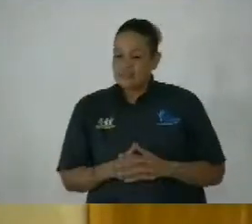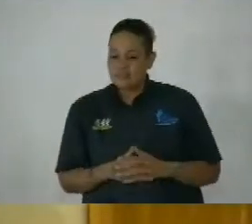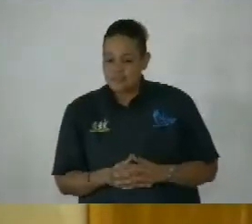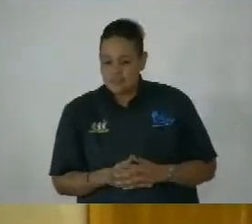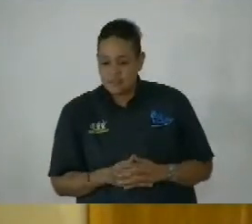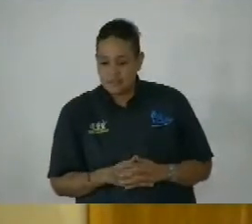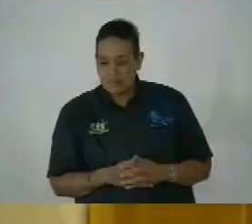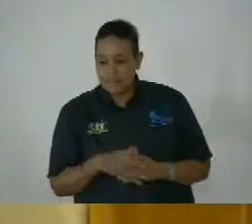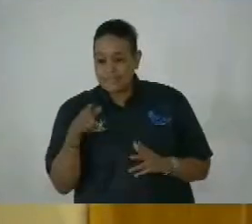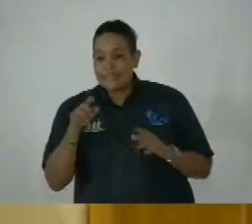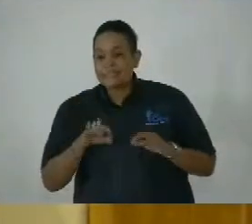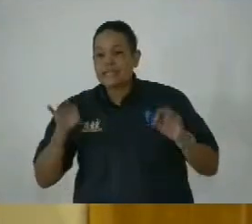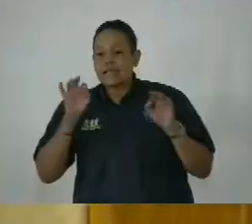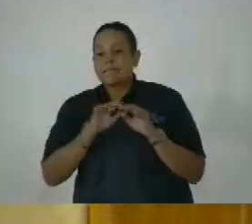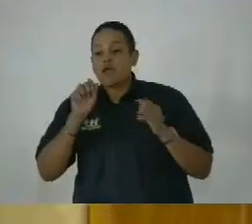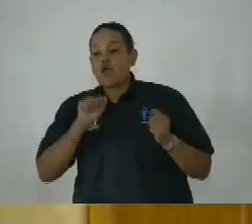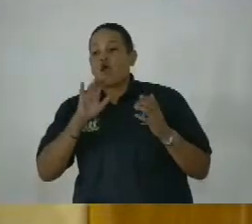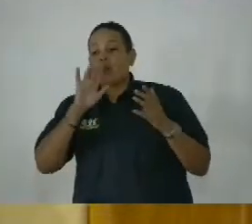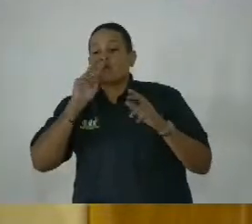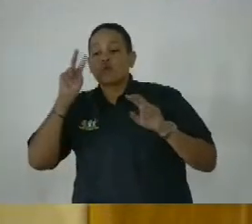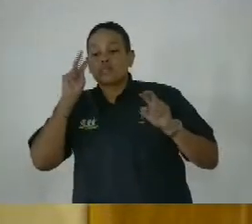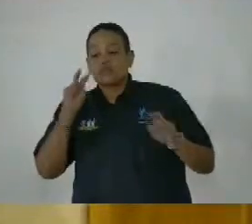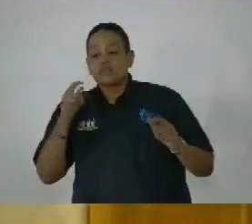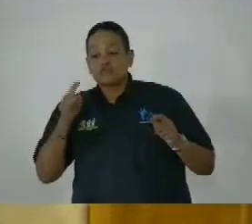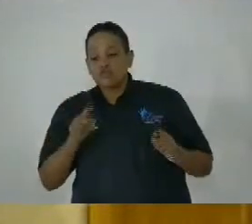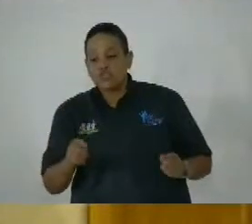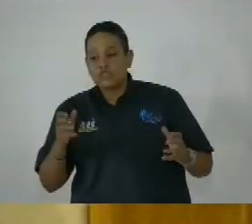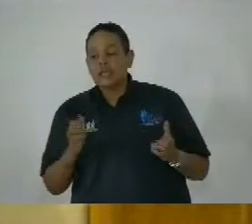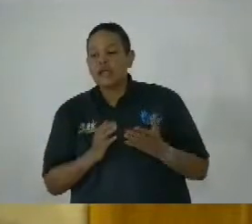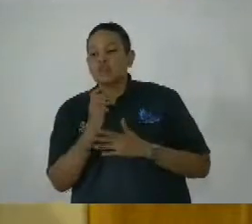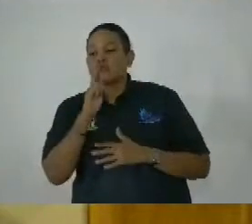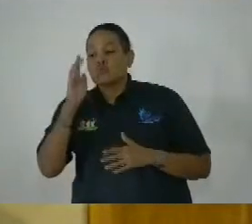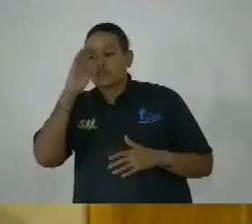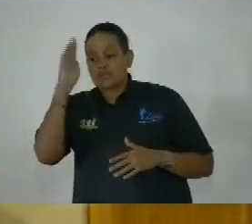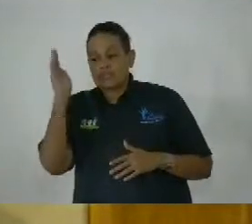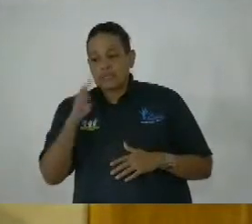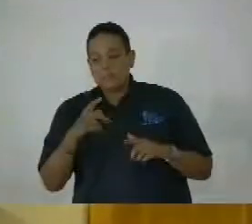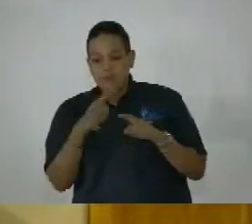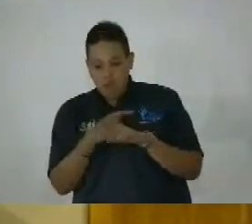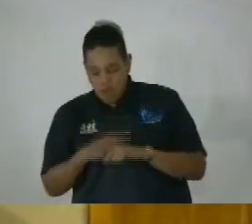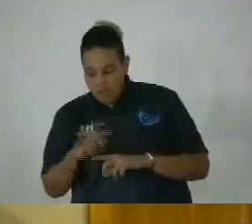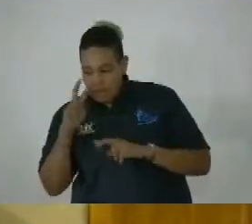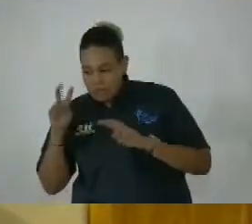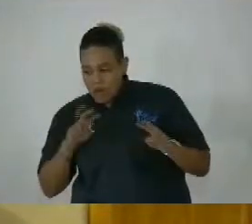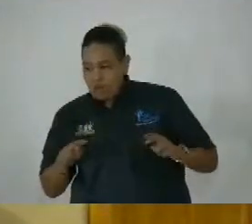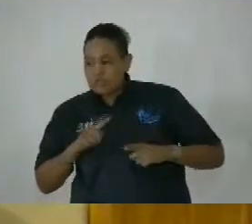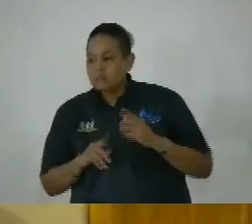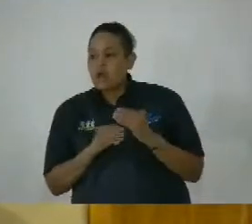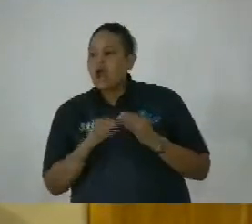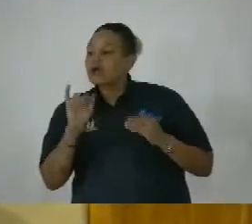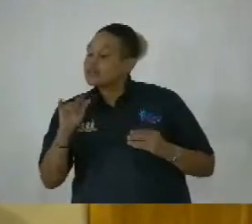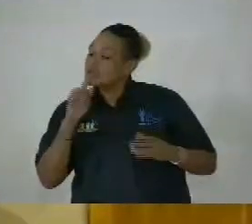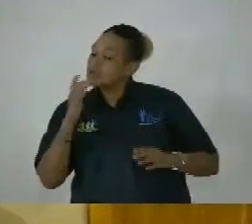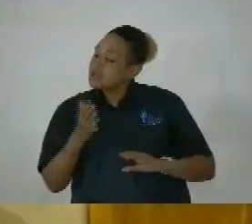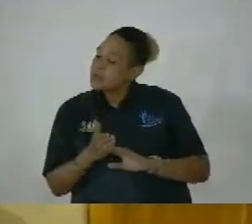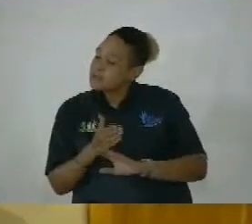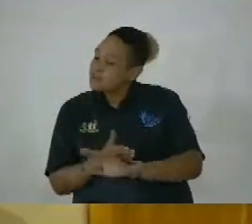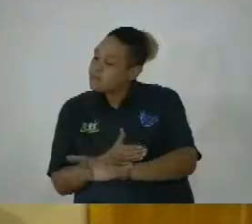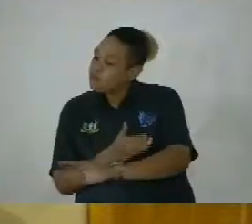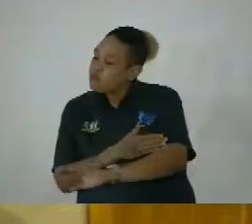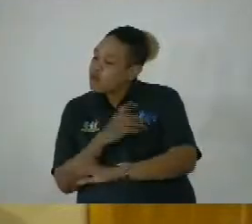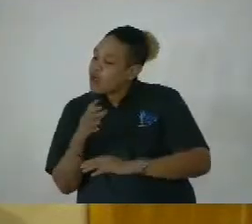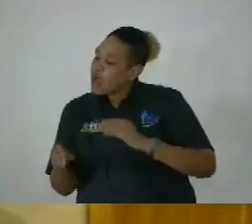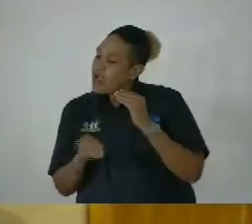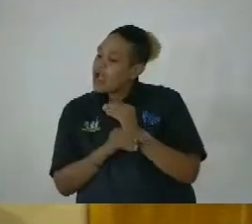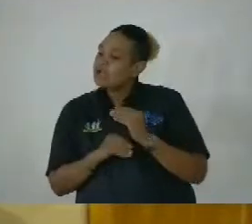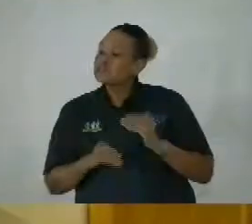This empirical approach is producing the desired results through deliberate conflict monitoring, and therefore it does not include